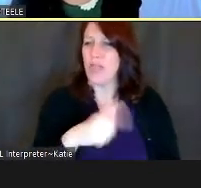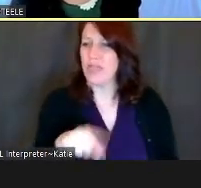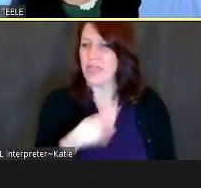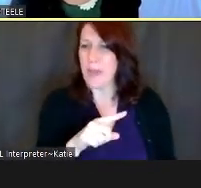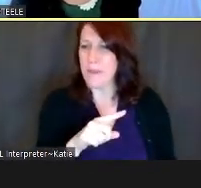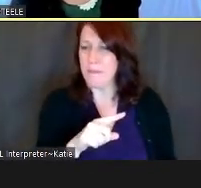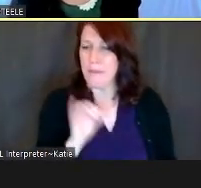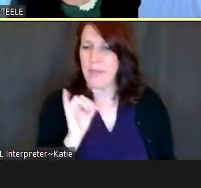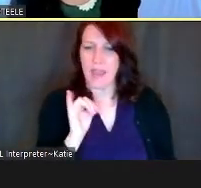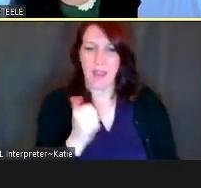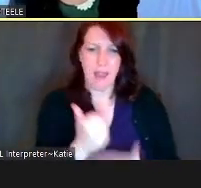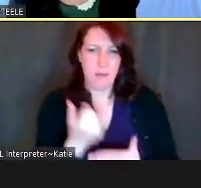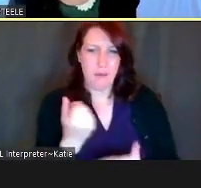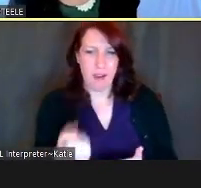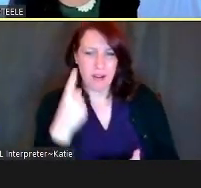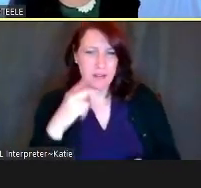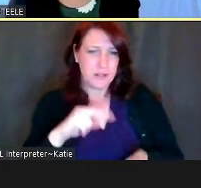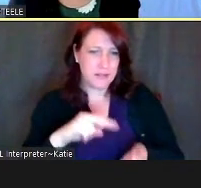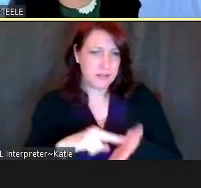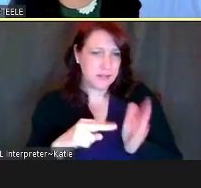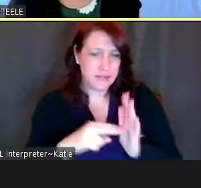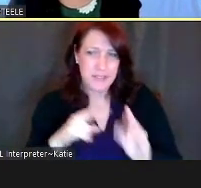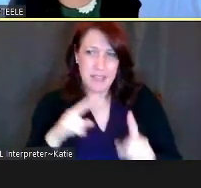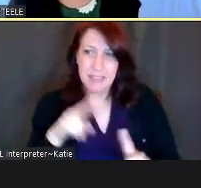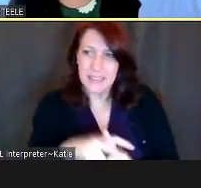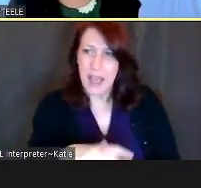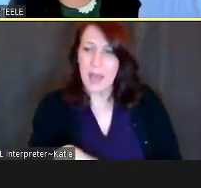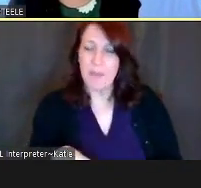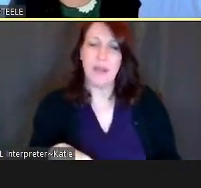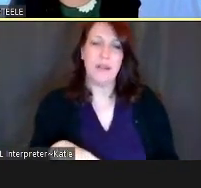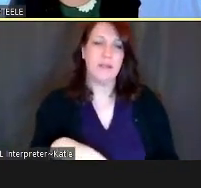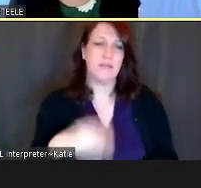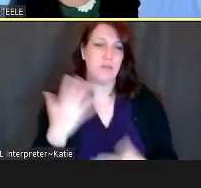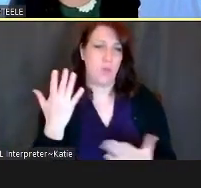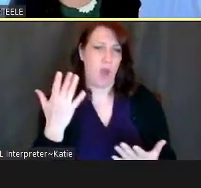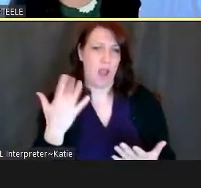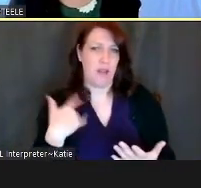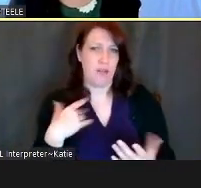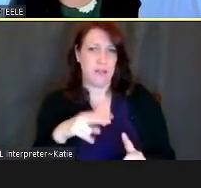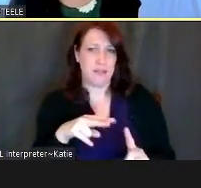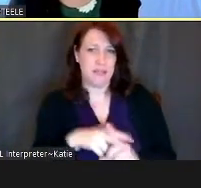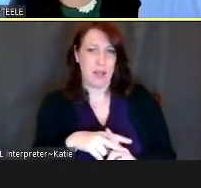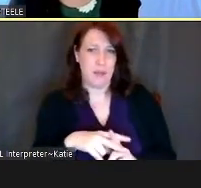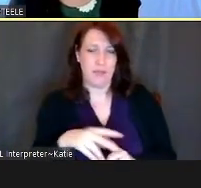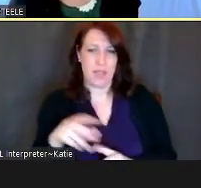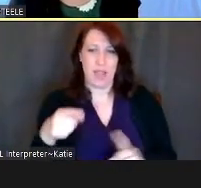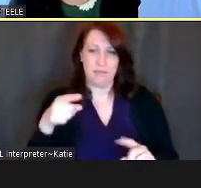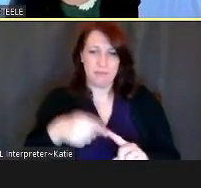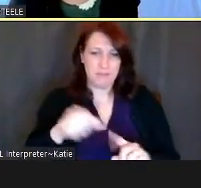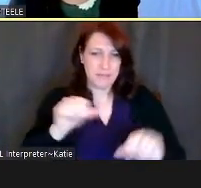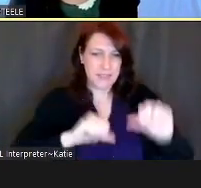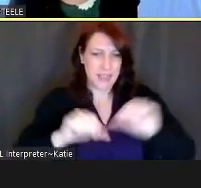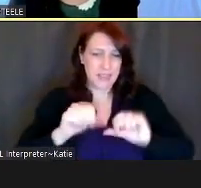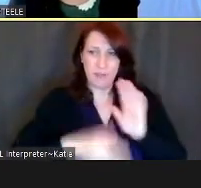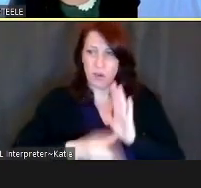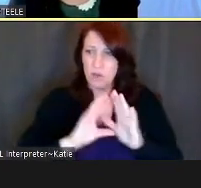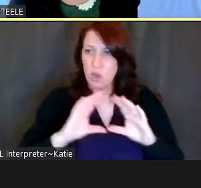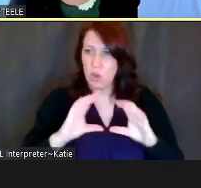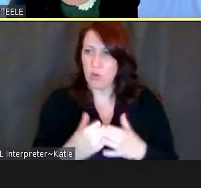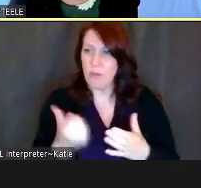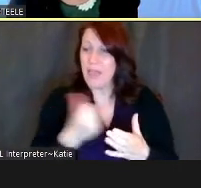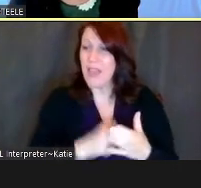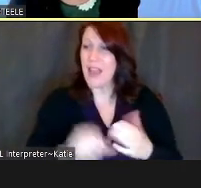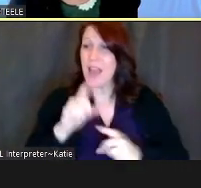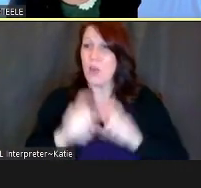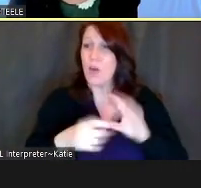reviewer assignment. If you have any questions about why your assignment is a particular scientific review group, as well as any questions about